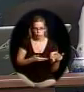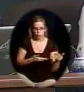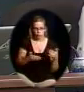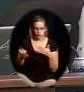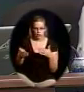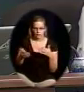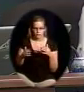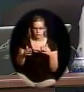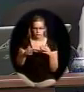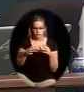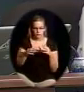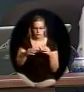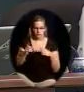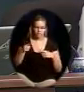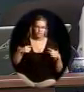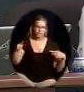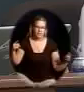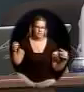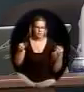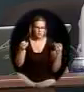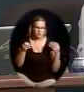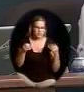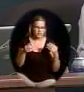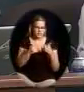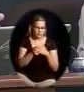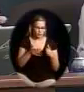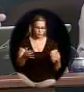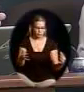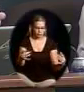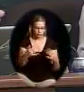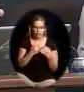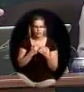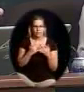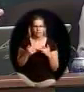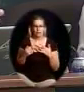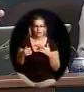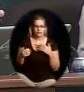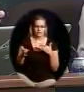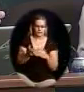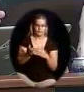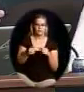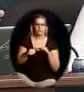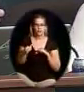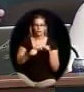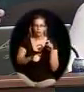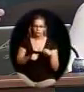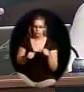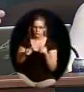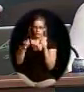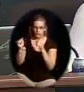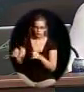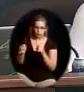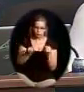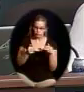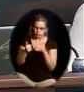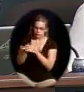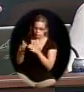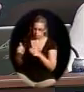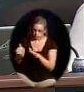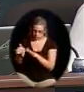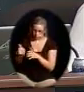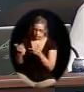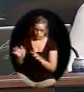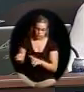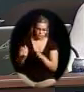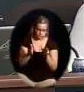other, but we try and find a way to go neighborhood by neighborhood. And I know that's easier said than done, particularly given the size of some boundary